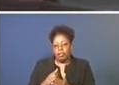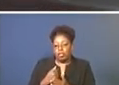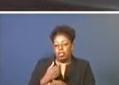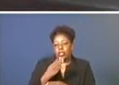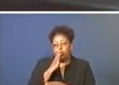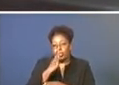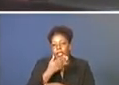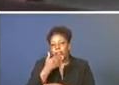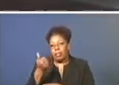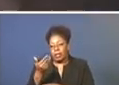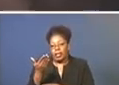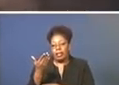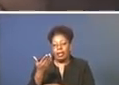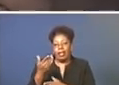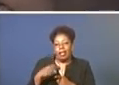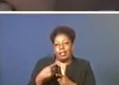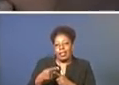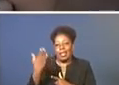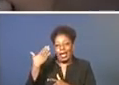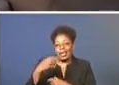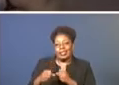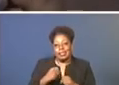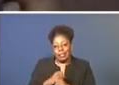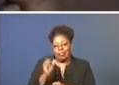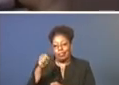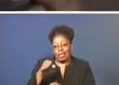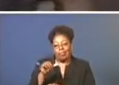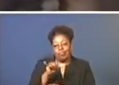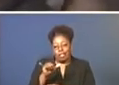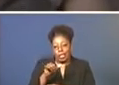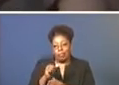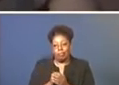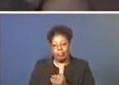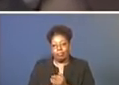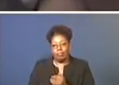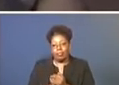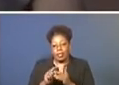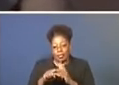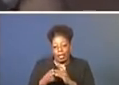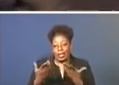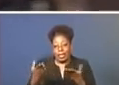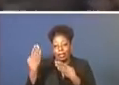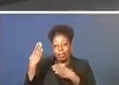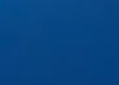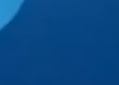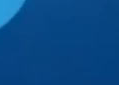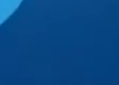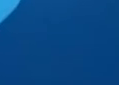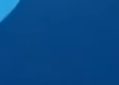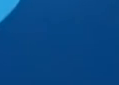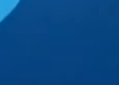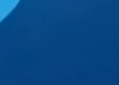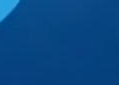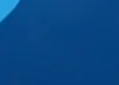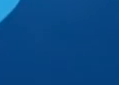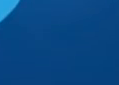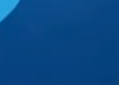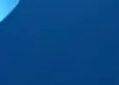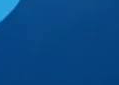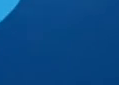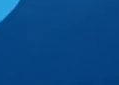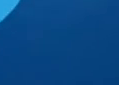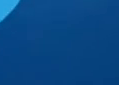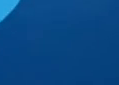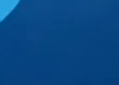To be better than last year. That's true, I agree with that. But to start it out here in the Bahamas is awesome. As we head to the break, we'd